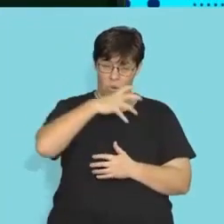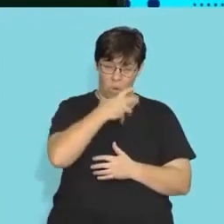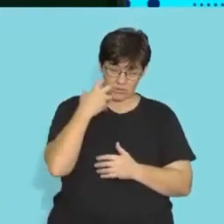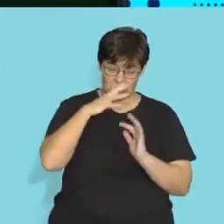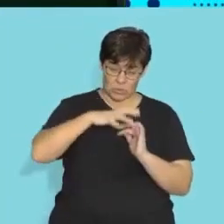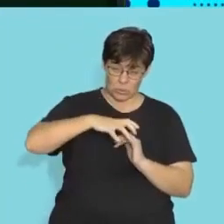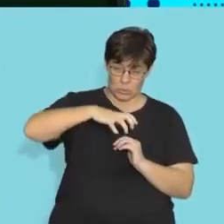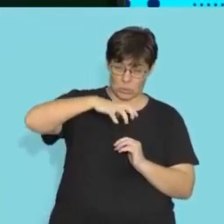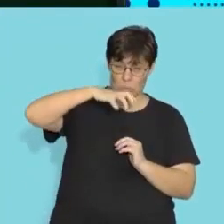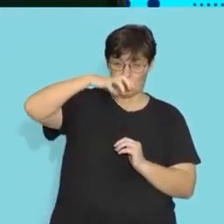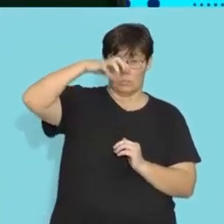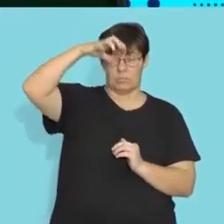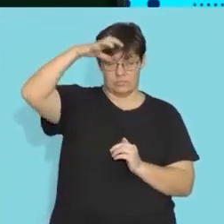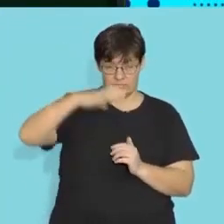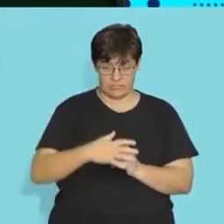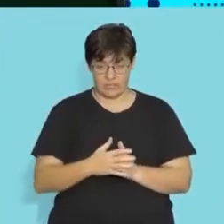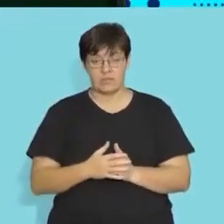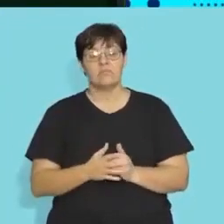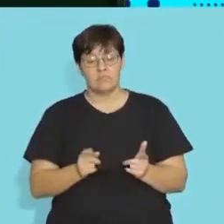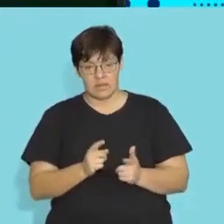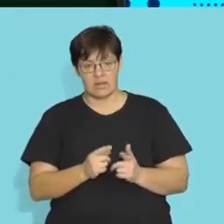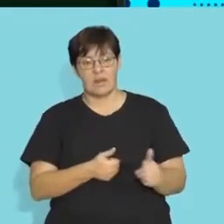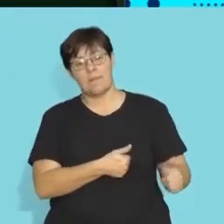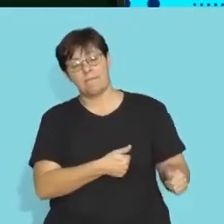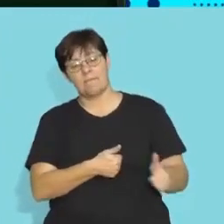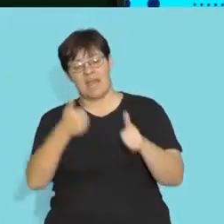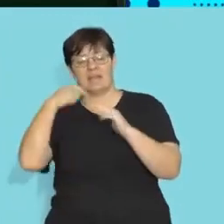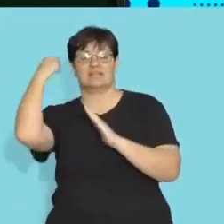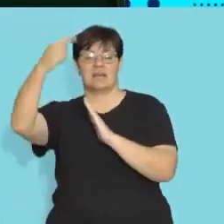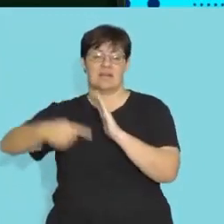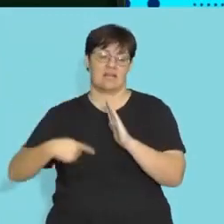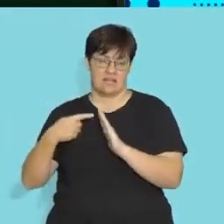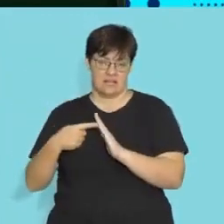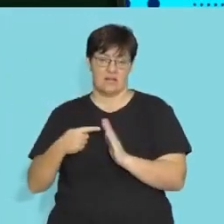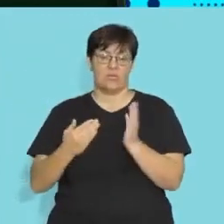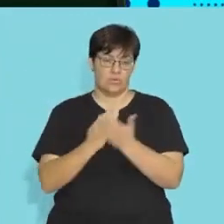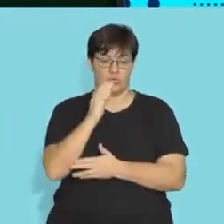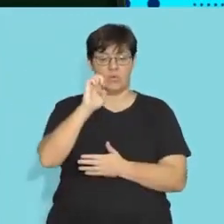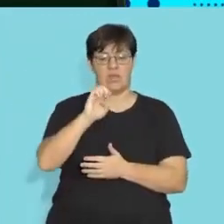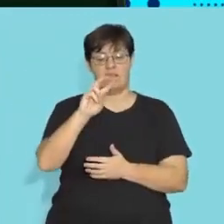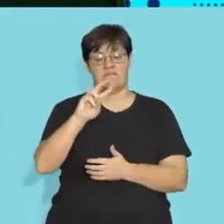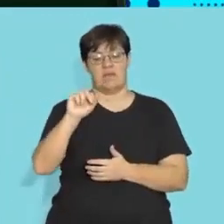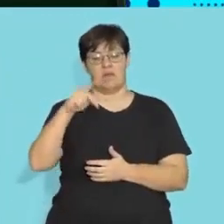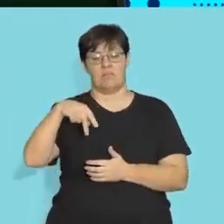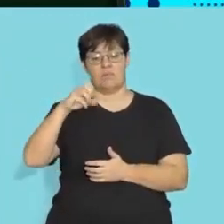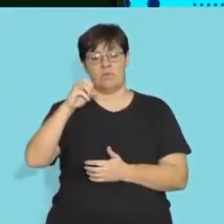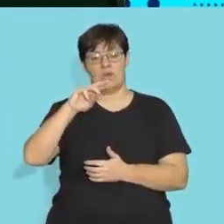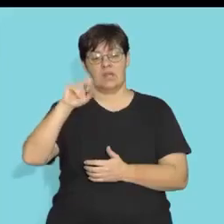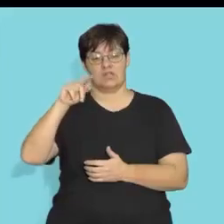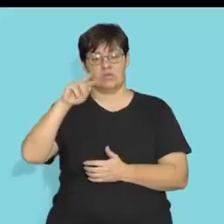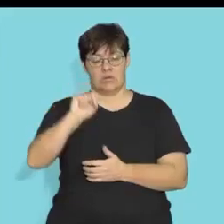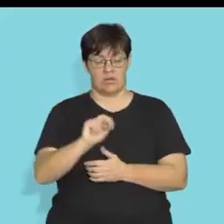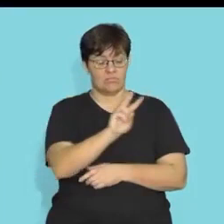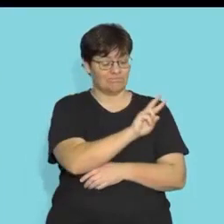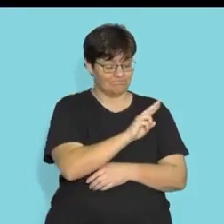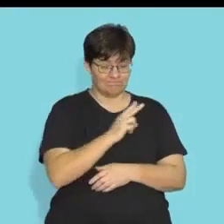evaporation. So a significant component that returns water back into the cycle is evaporation. So